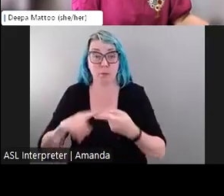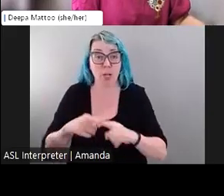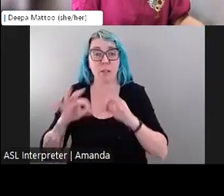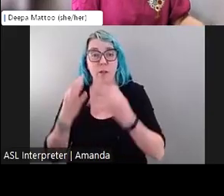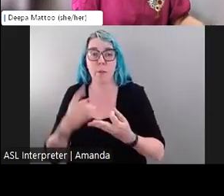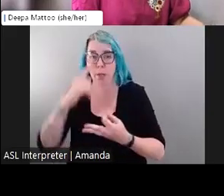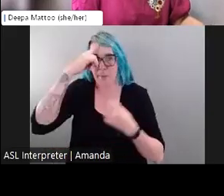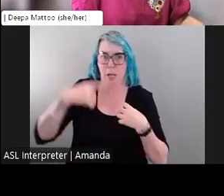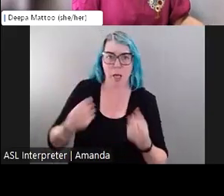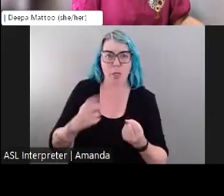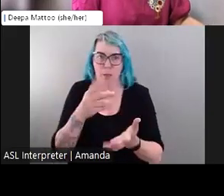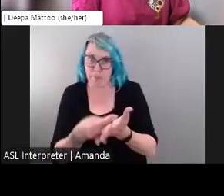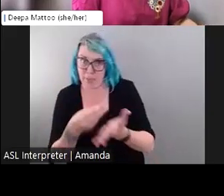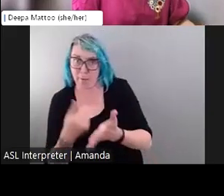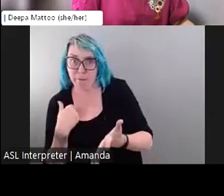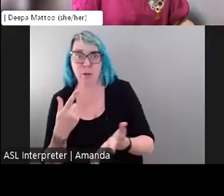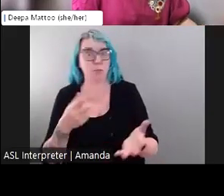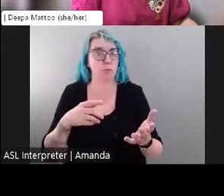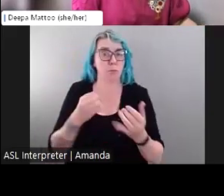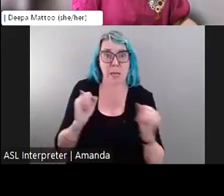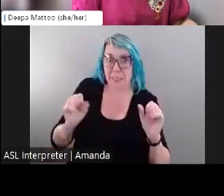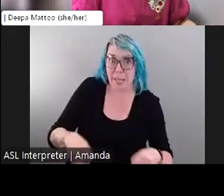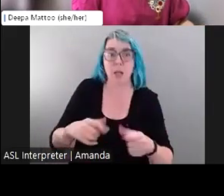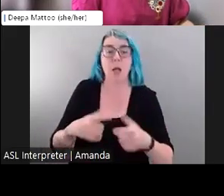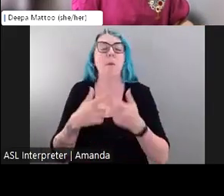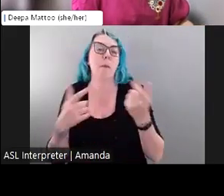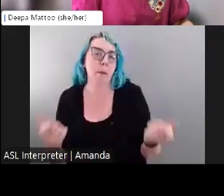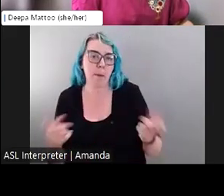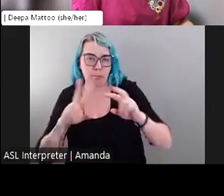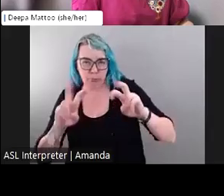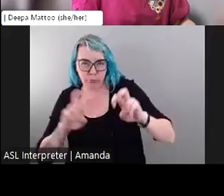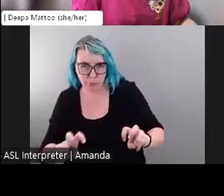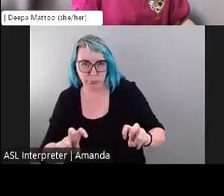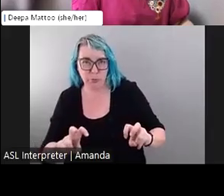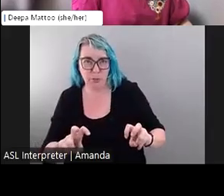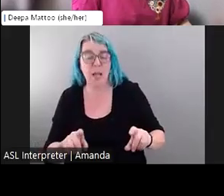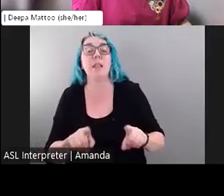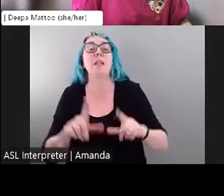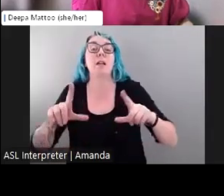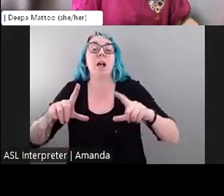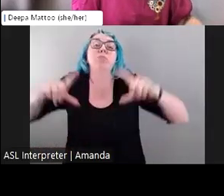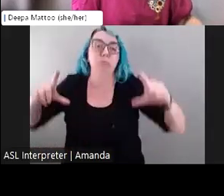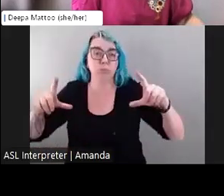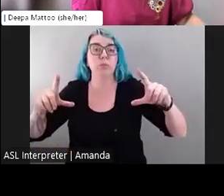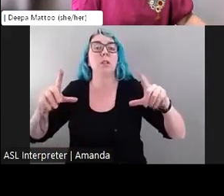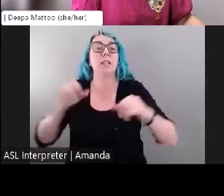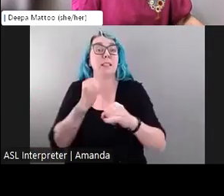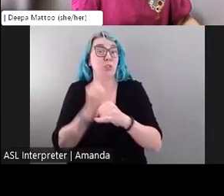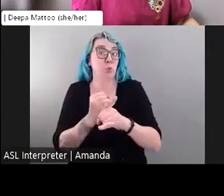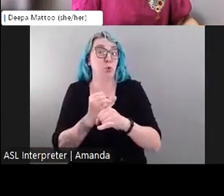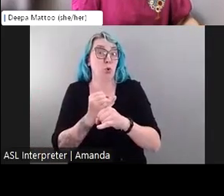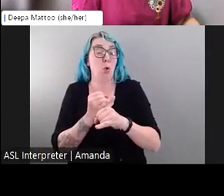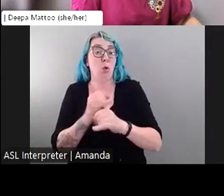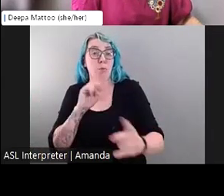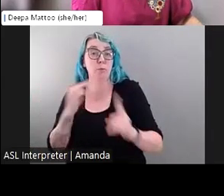expands to institutional and systemic factors like racism, colonialism, and ableism. And you'll see these little purple dots as